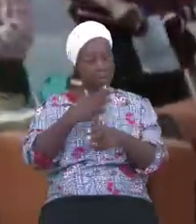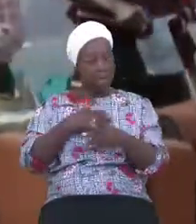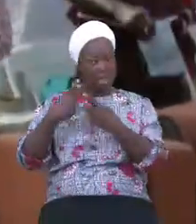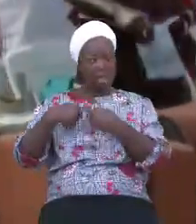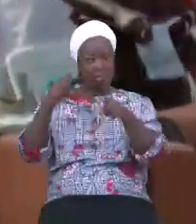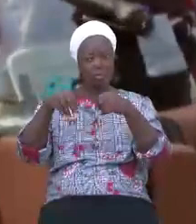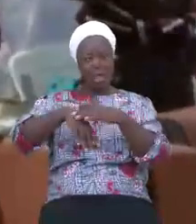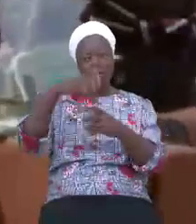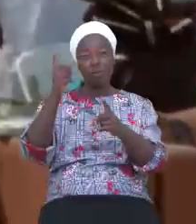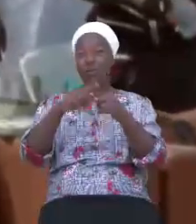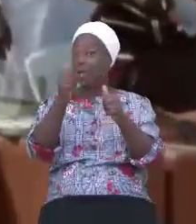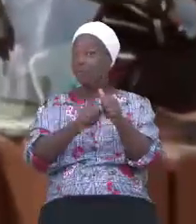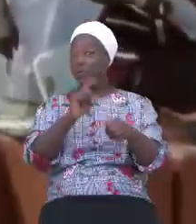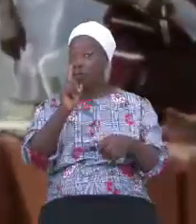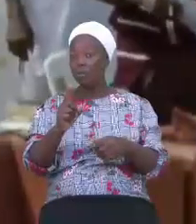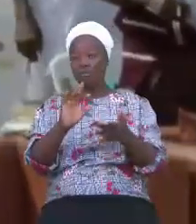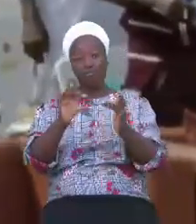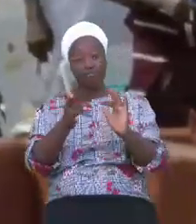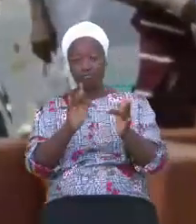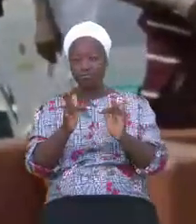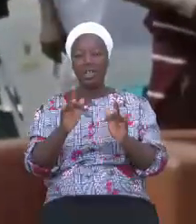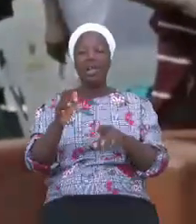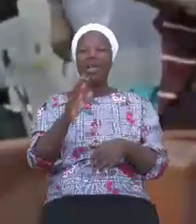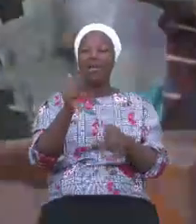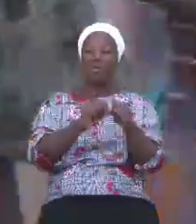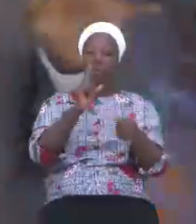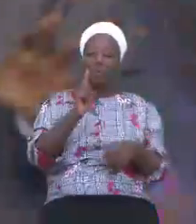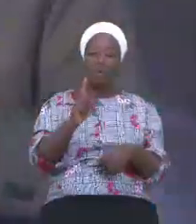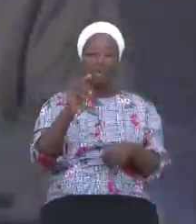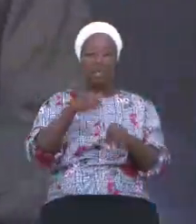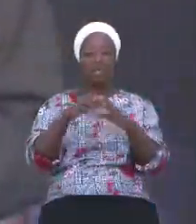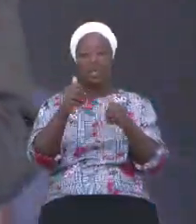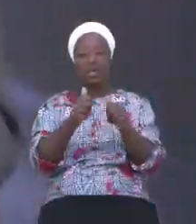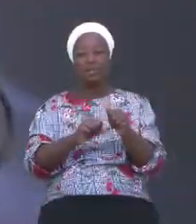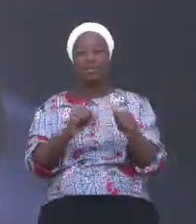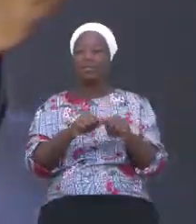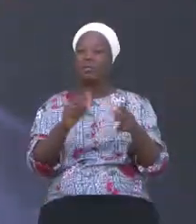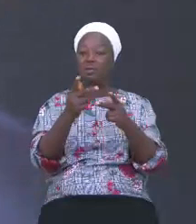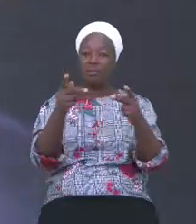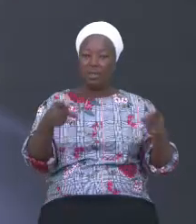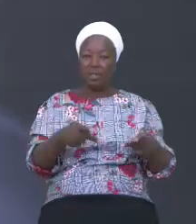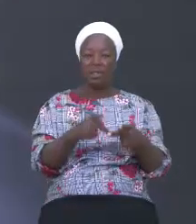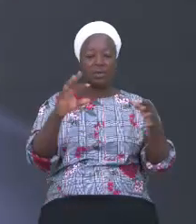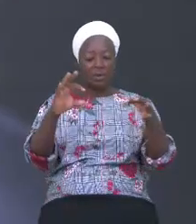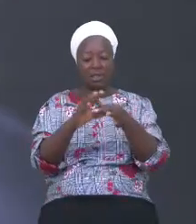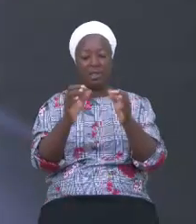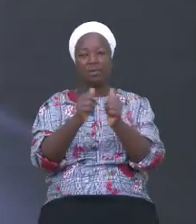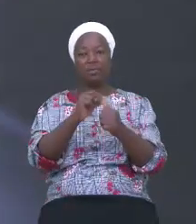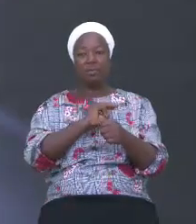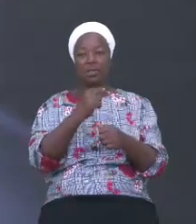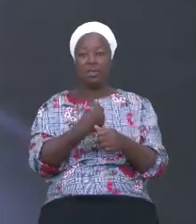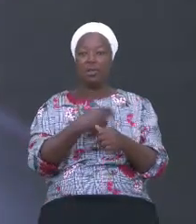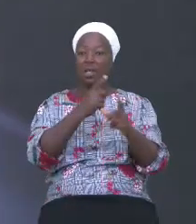to everyone online, everyone in every congregation connected with us.